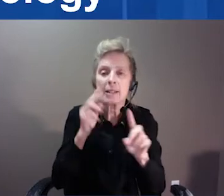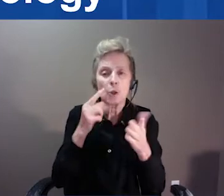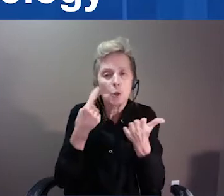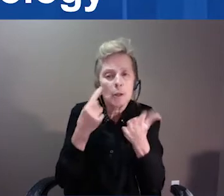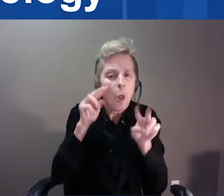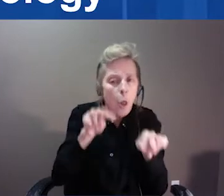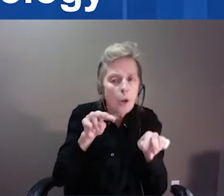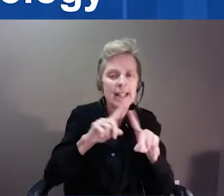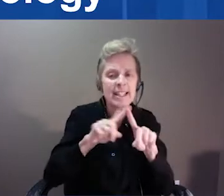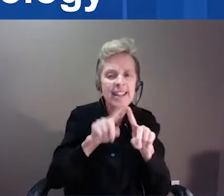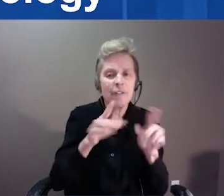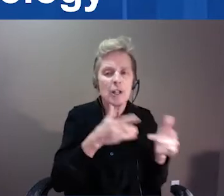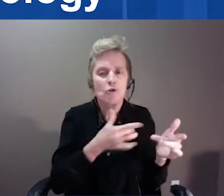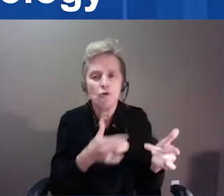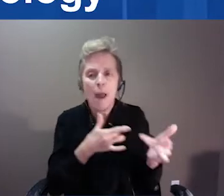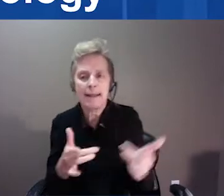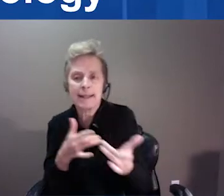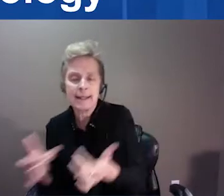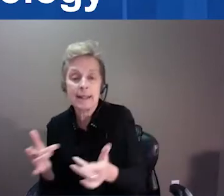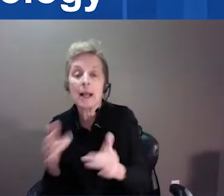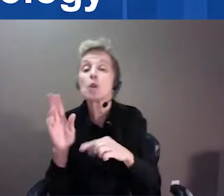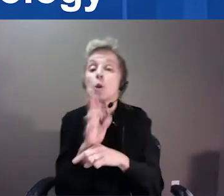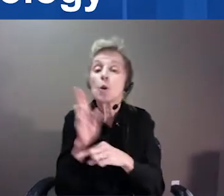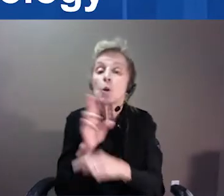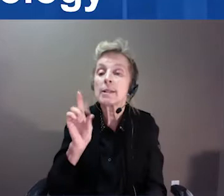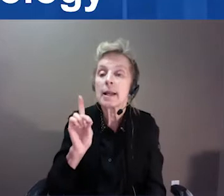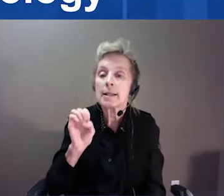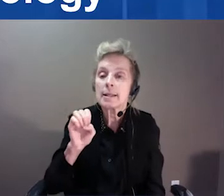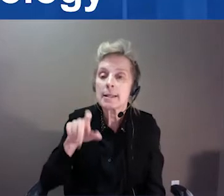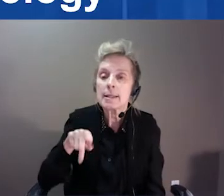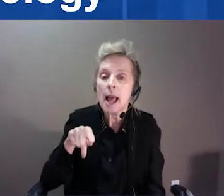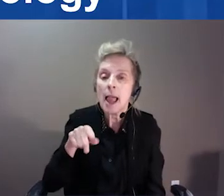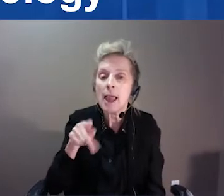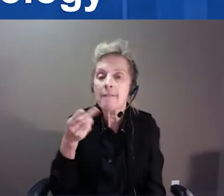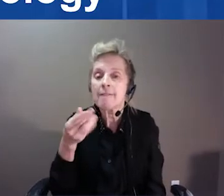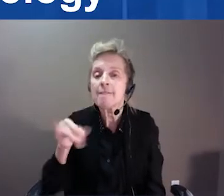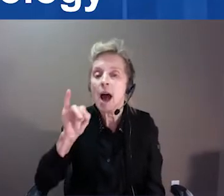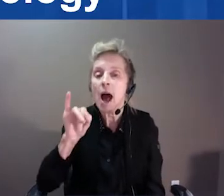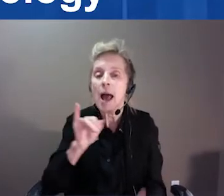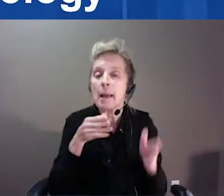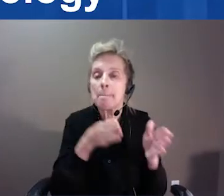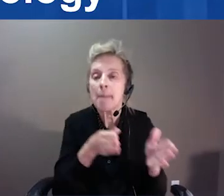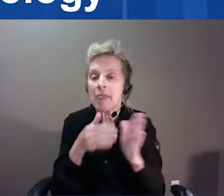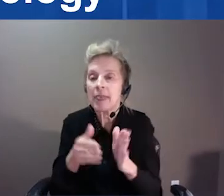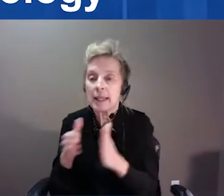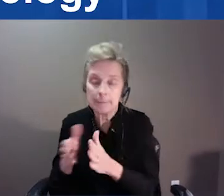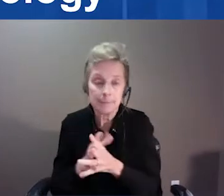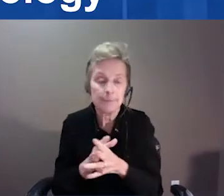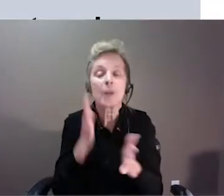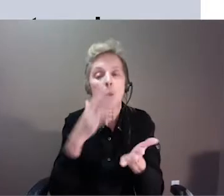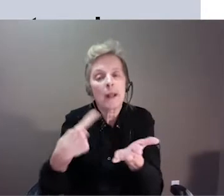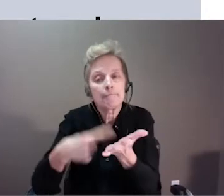To achieve this, we use what's known as the Delphi method, which I'll talk about in brief in the upcoming slides. Next slide,